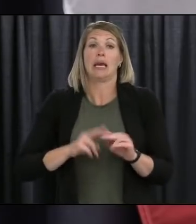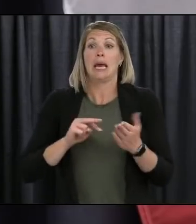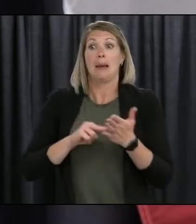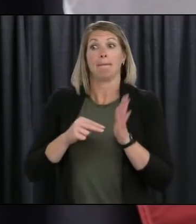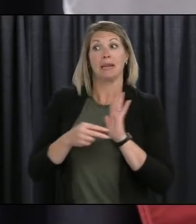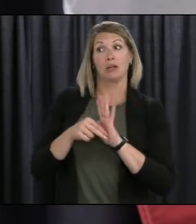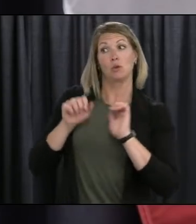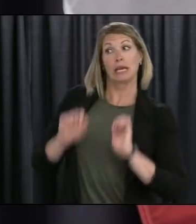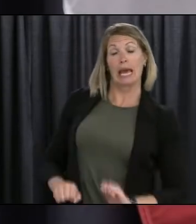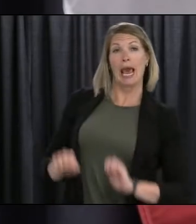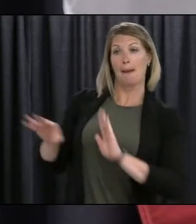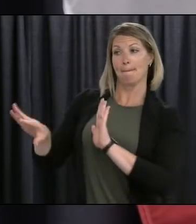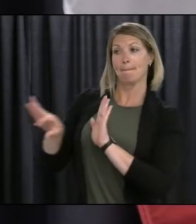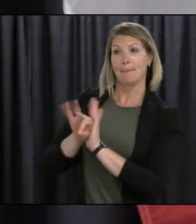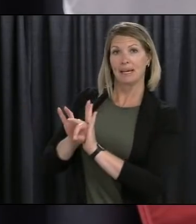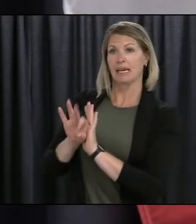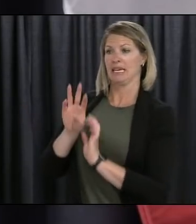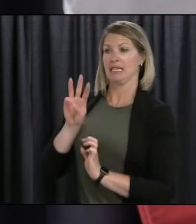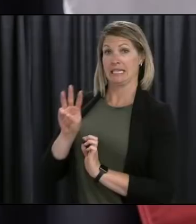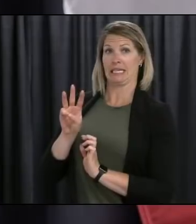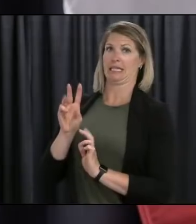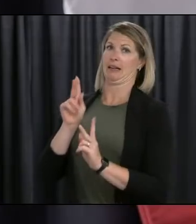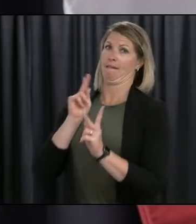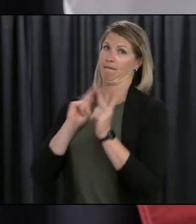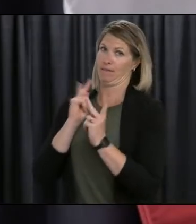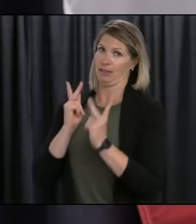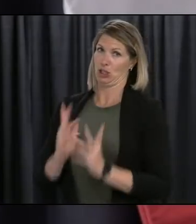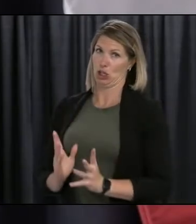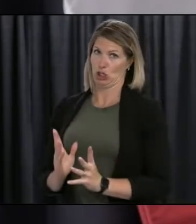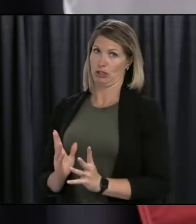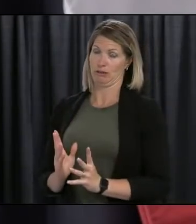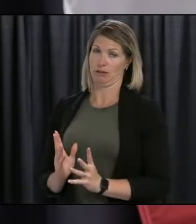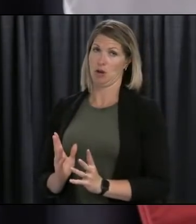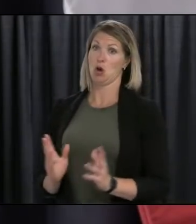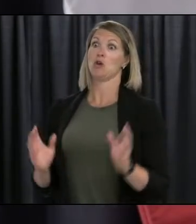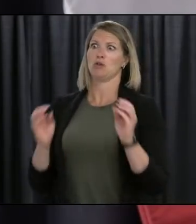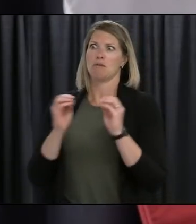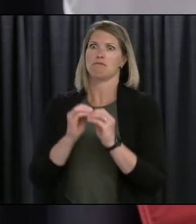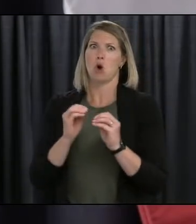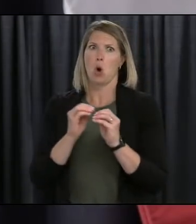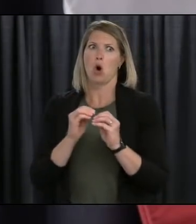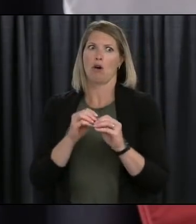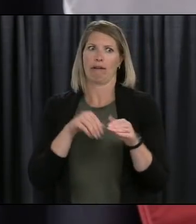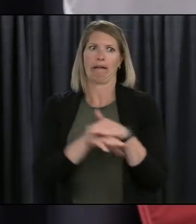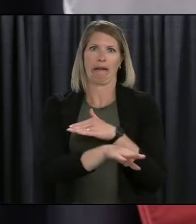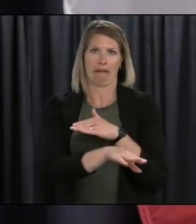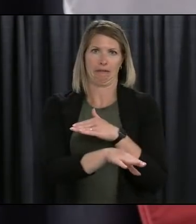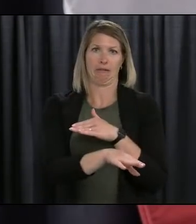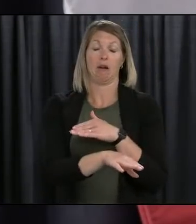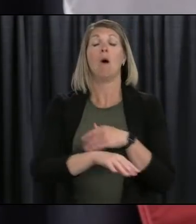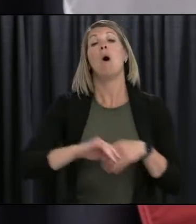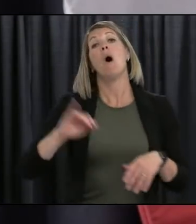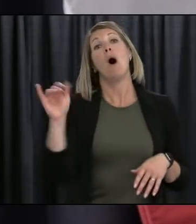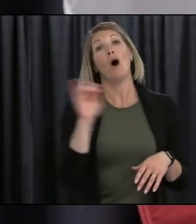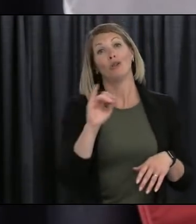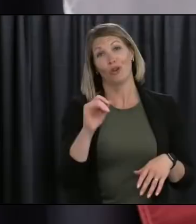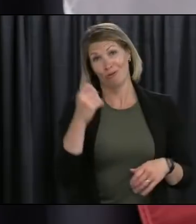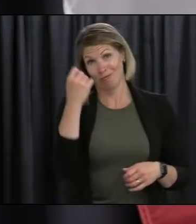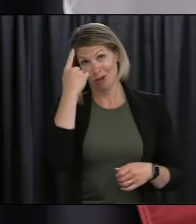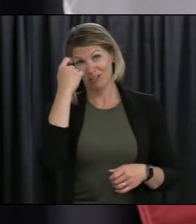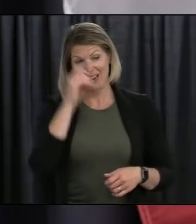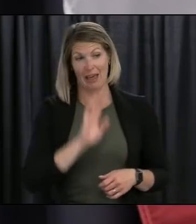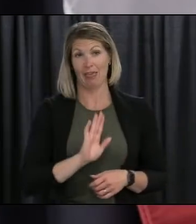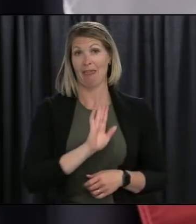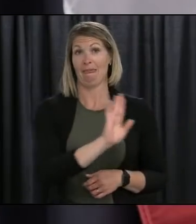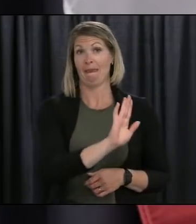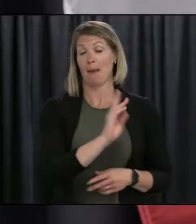designated visitors. We have, we think, solved the issue of hairdressing for those individuals and those residents